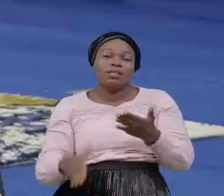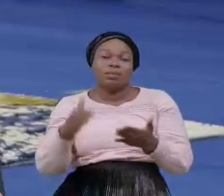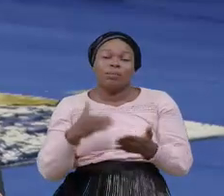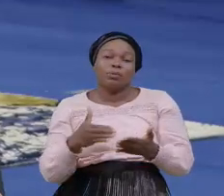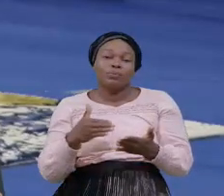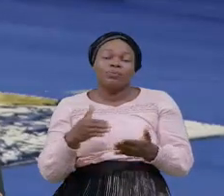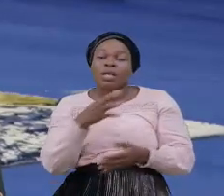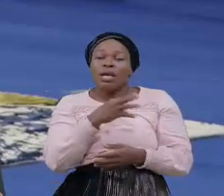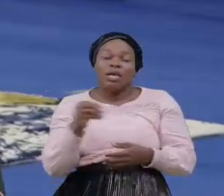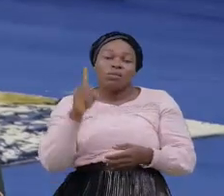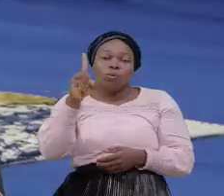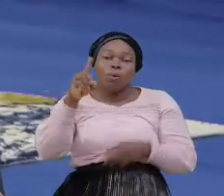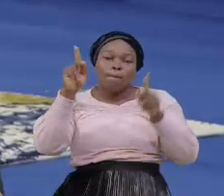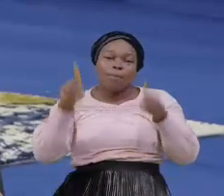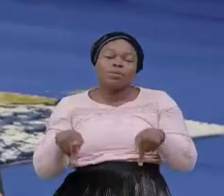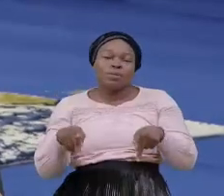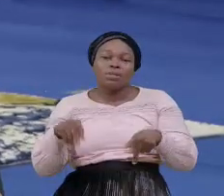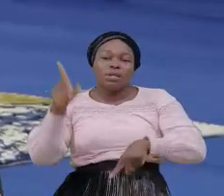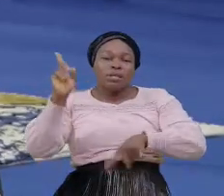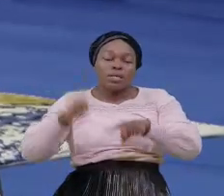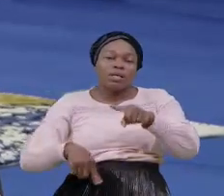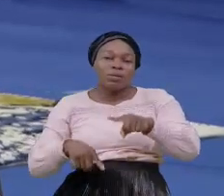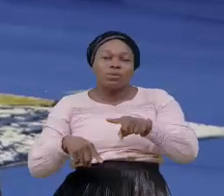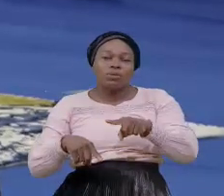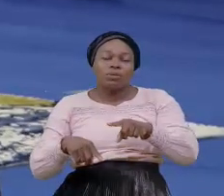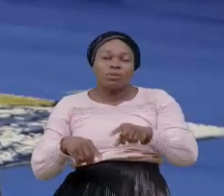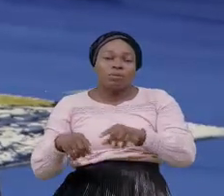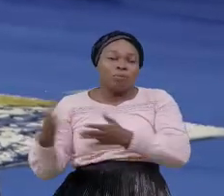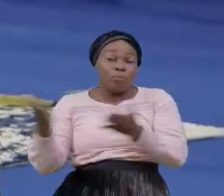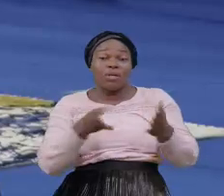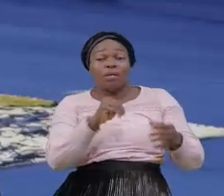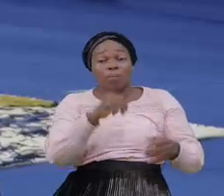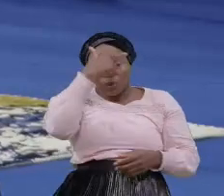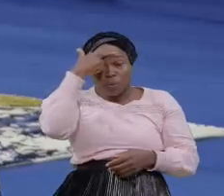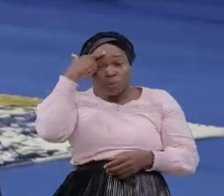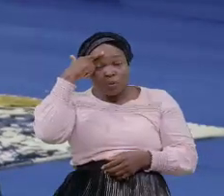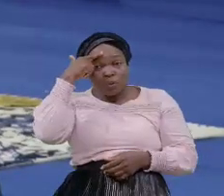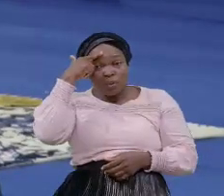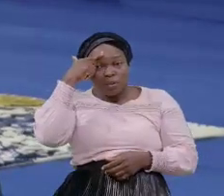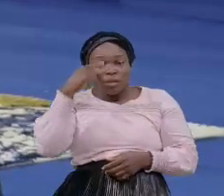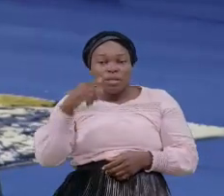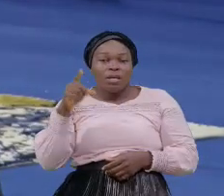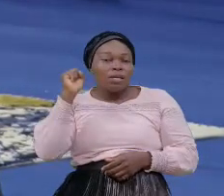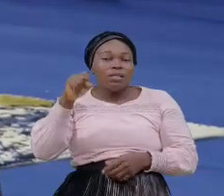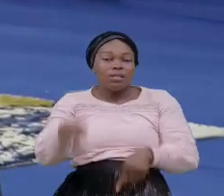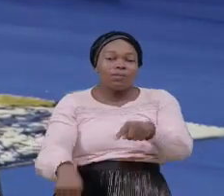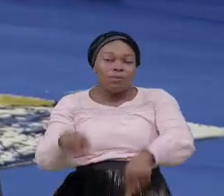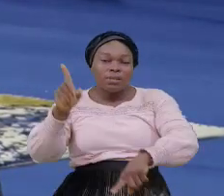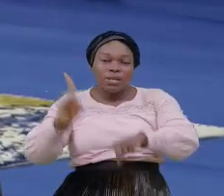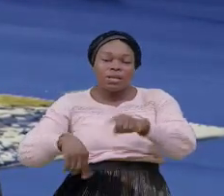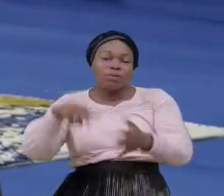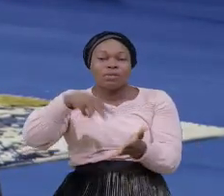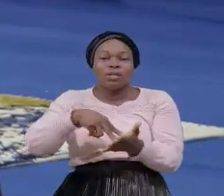his hand and bring him. Why? Because the legs cannot stand, the waist could